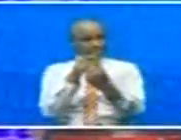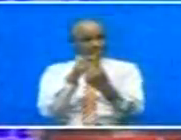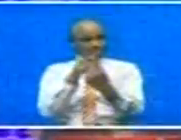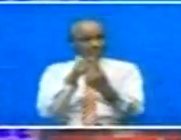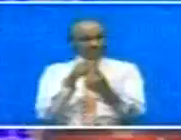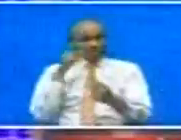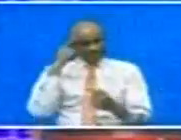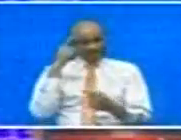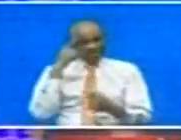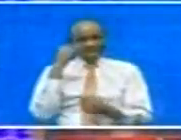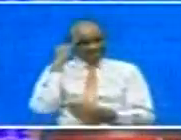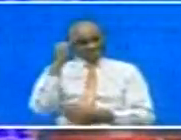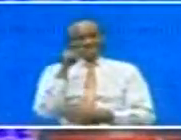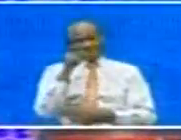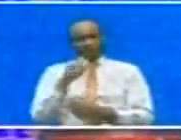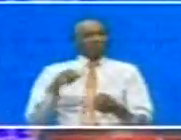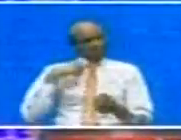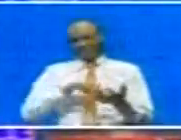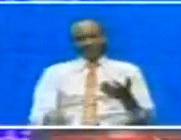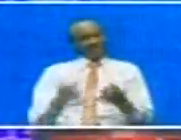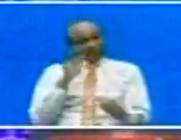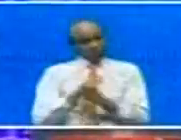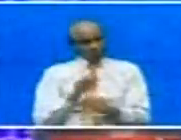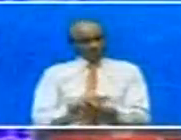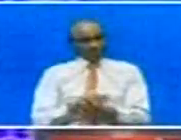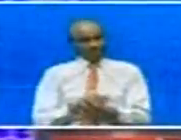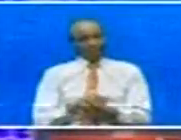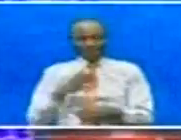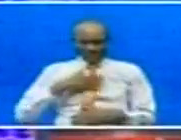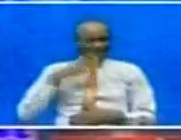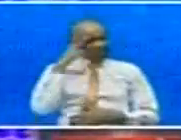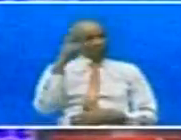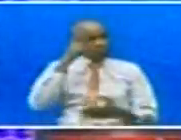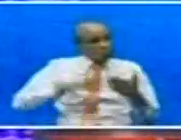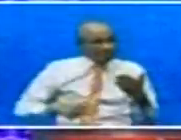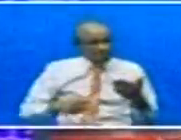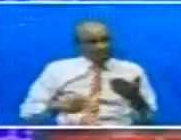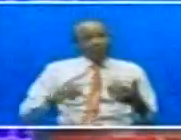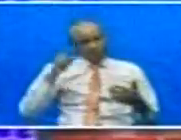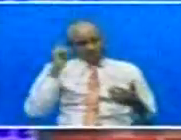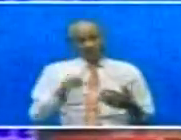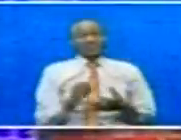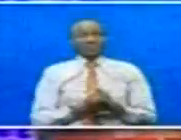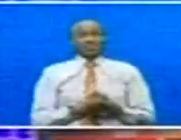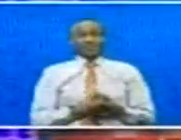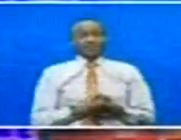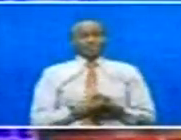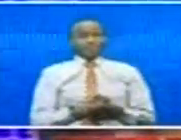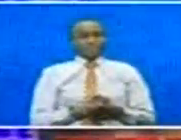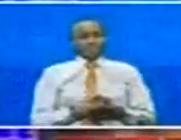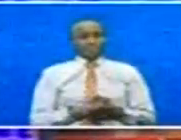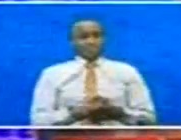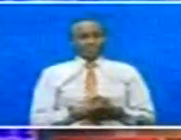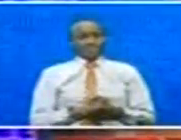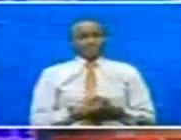failed us very seriously as far as that one is concerned. My view is that we need to recover it. We need